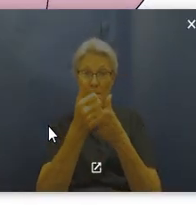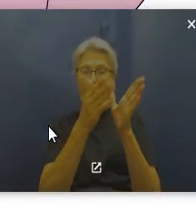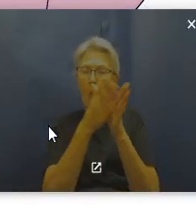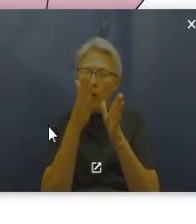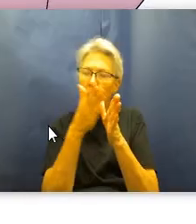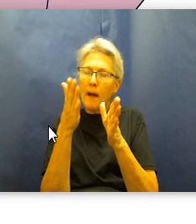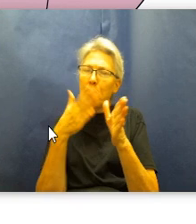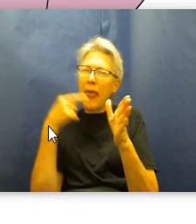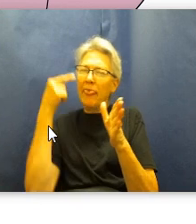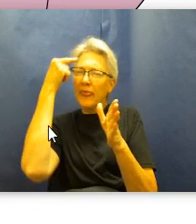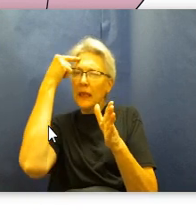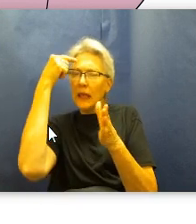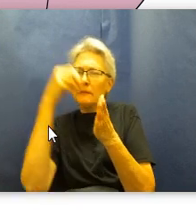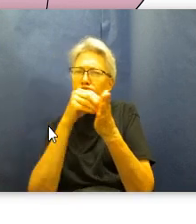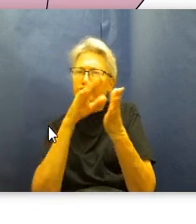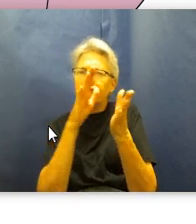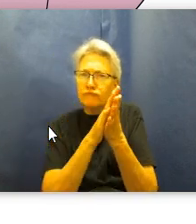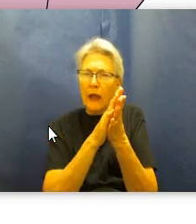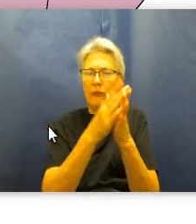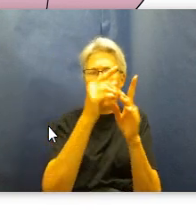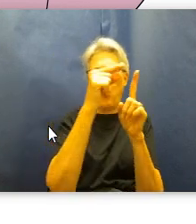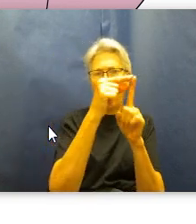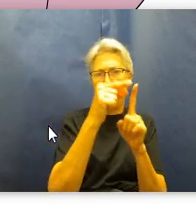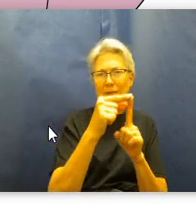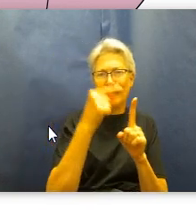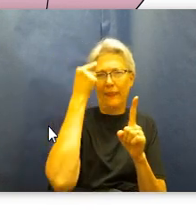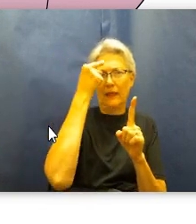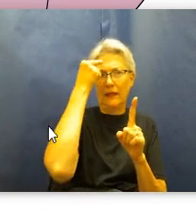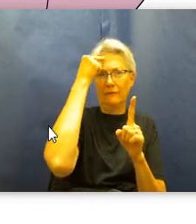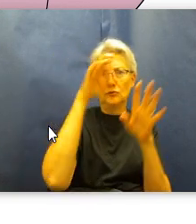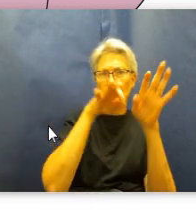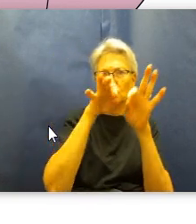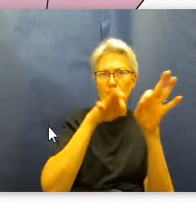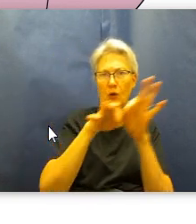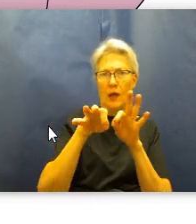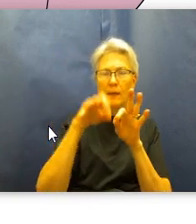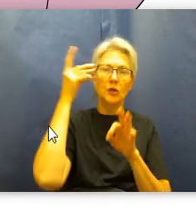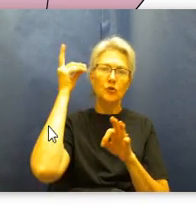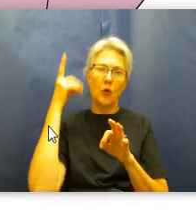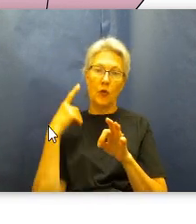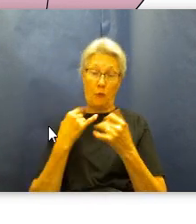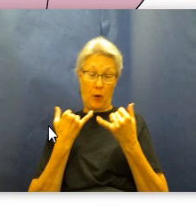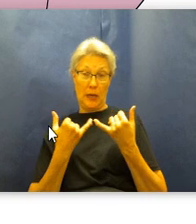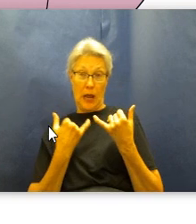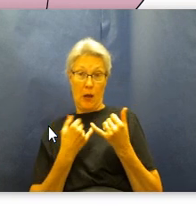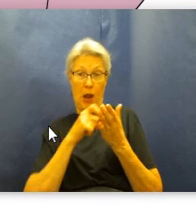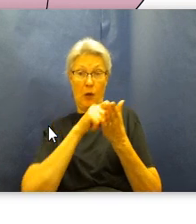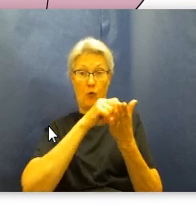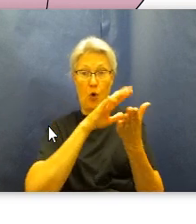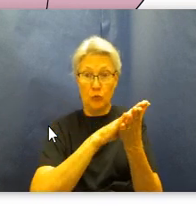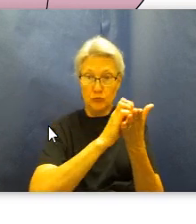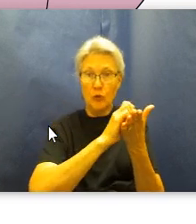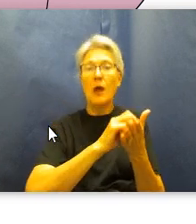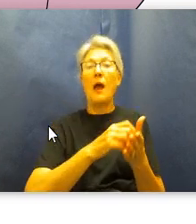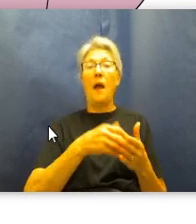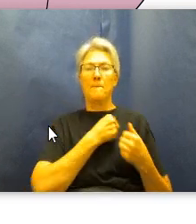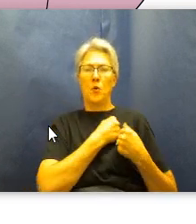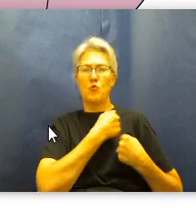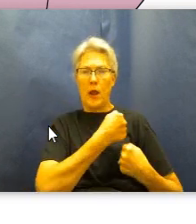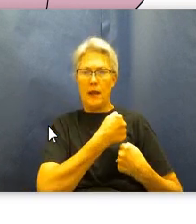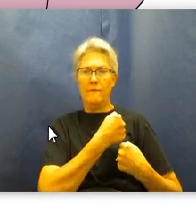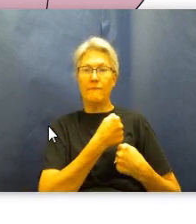my thinking and keep track of the words I think of to describe Dorothy. Right now, I wrote down that she's brave